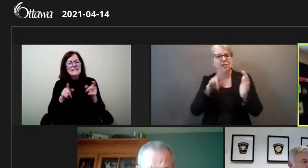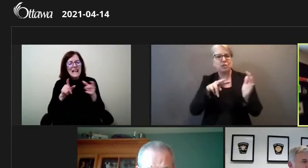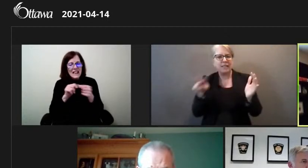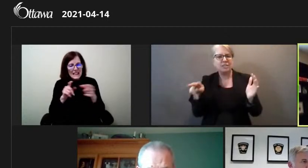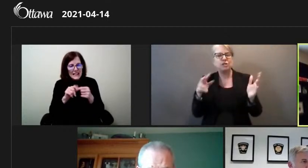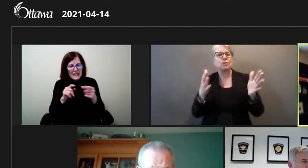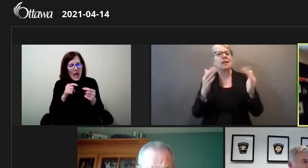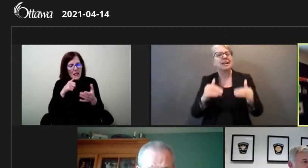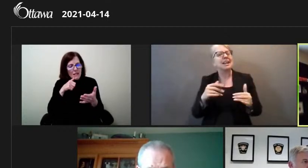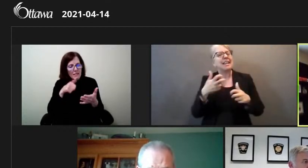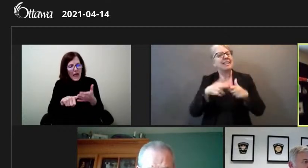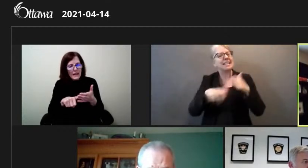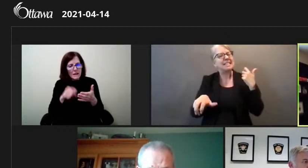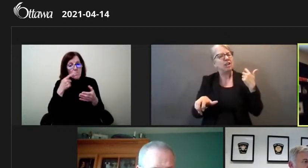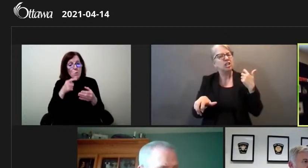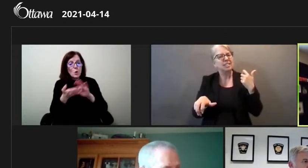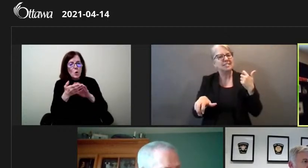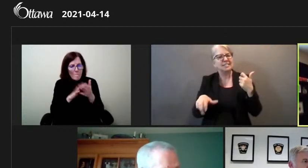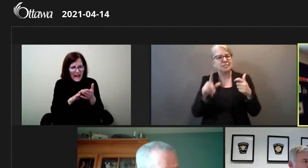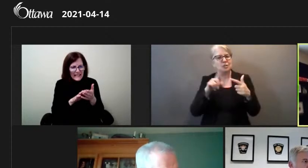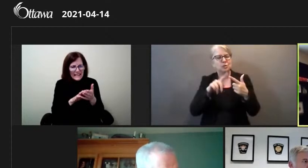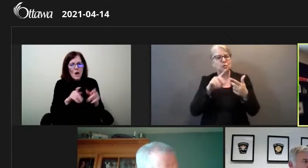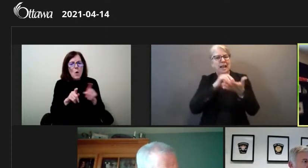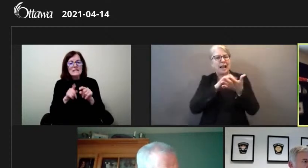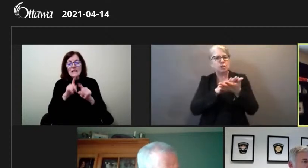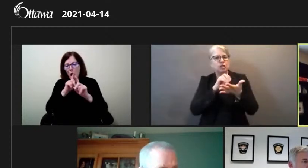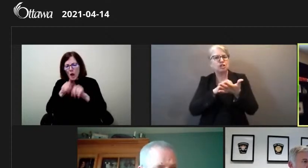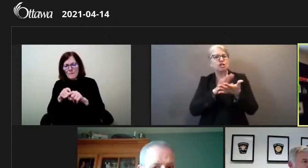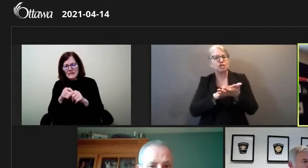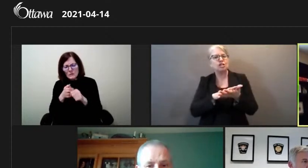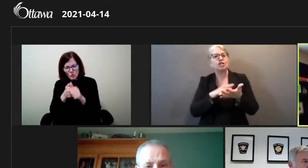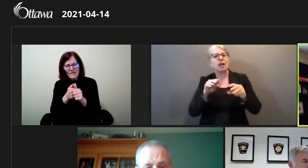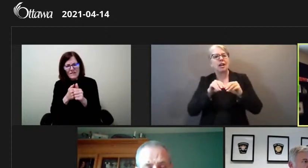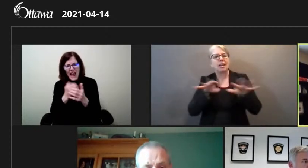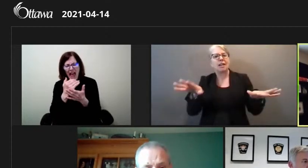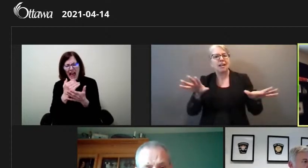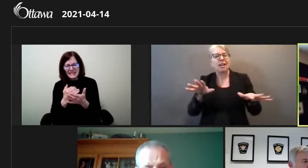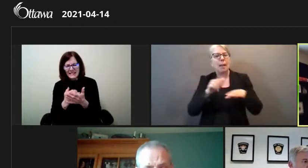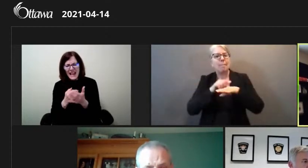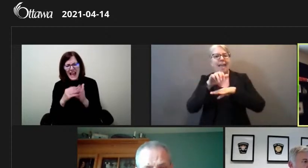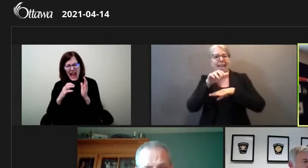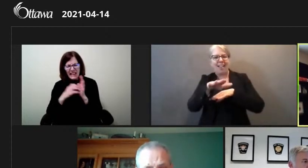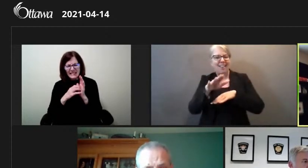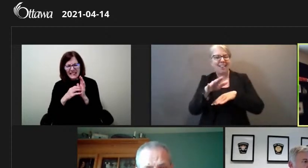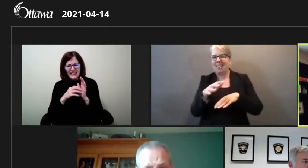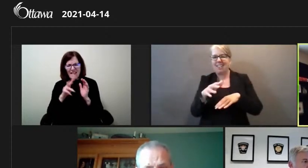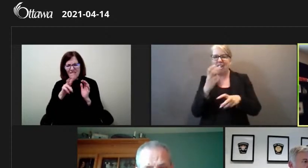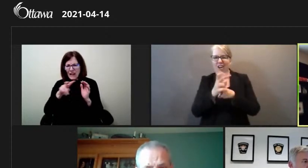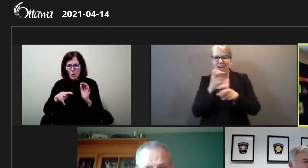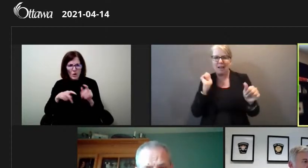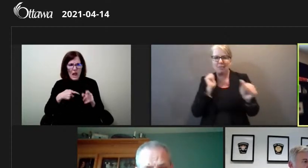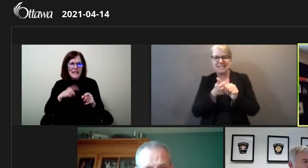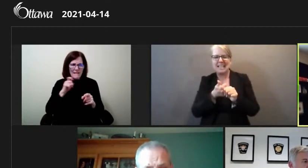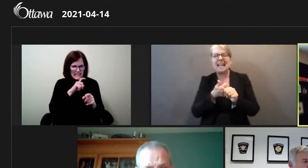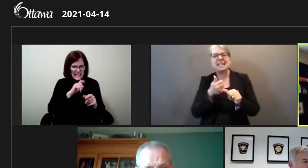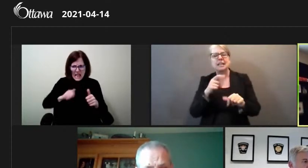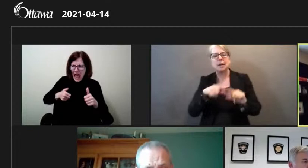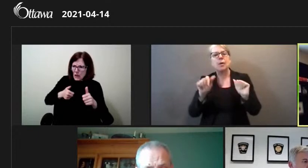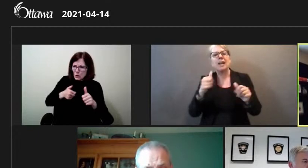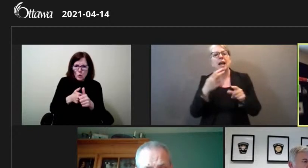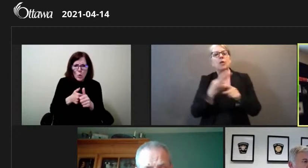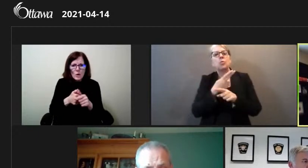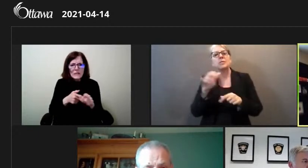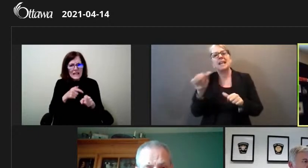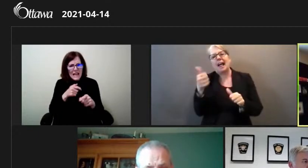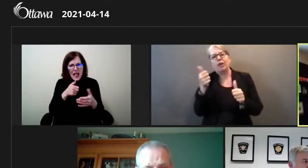it's difficult to try and capture that and stay up to date with a mailer, but I think we can use all the other sort of